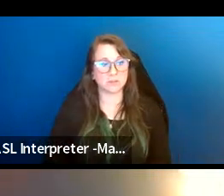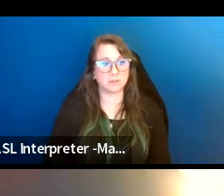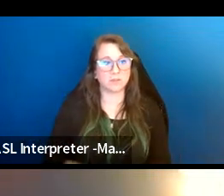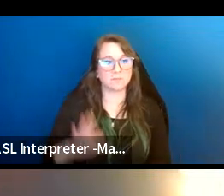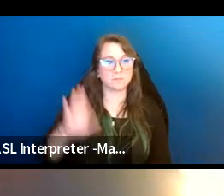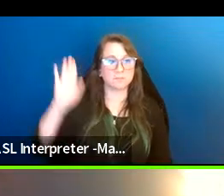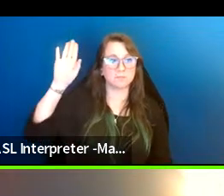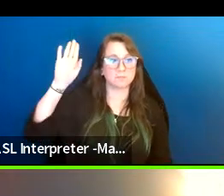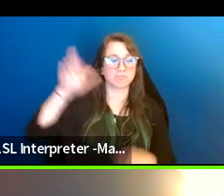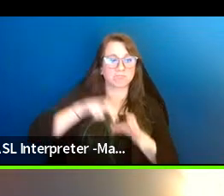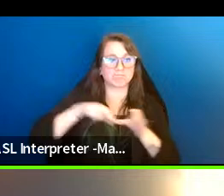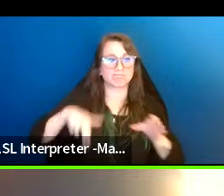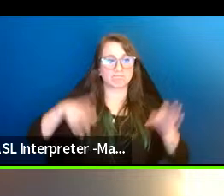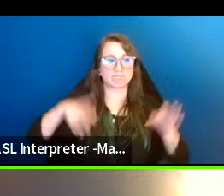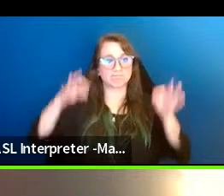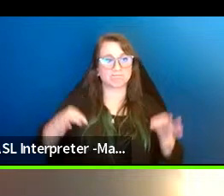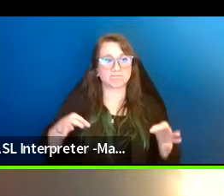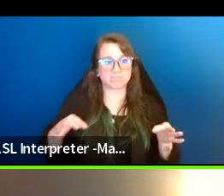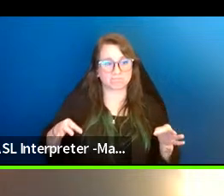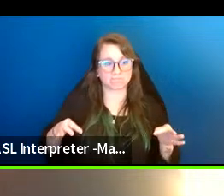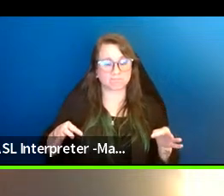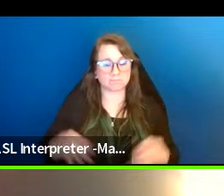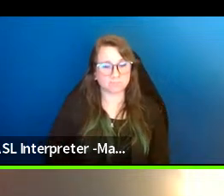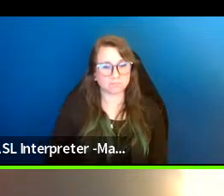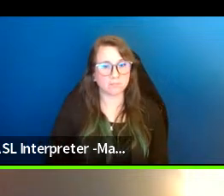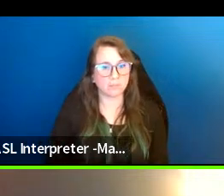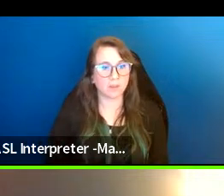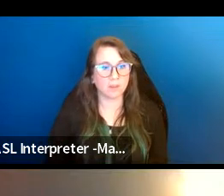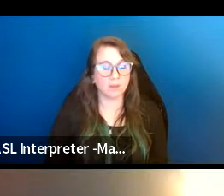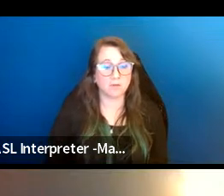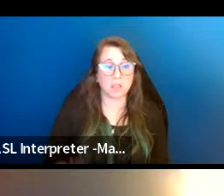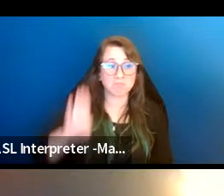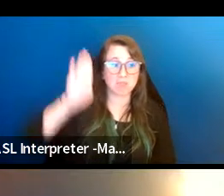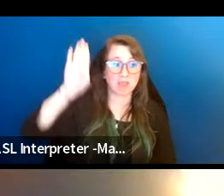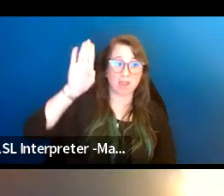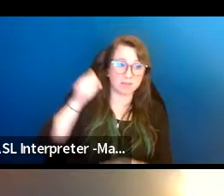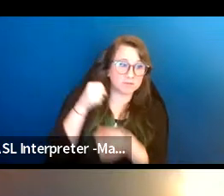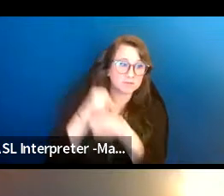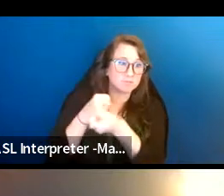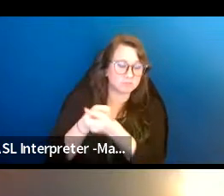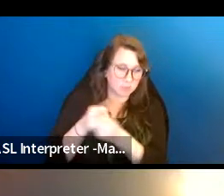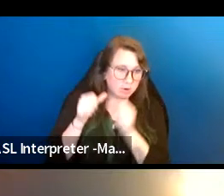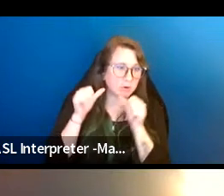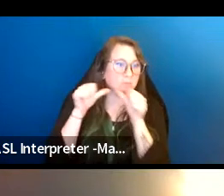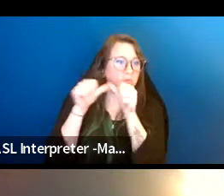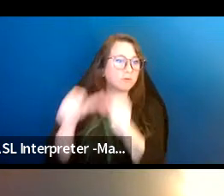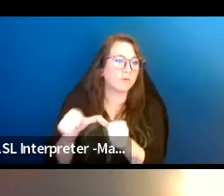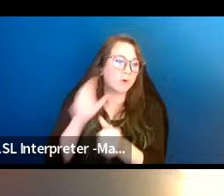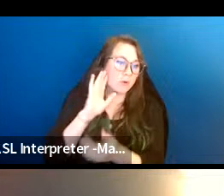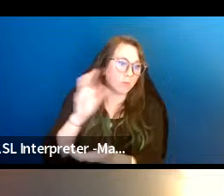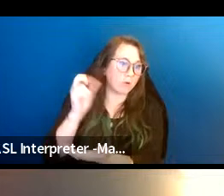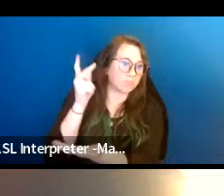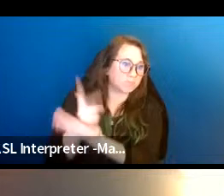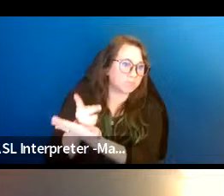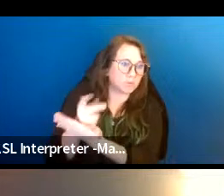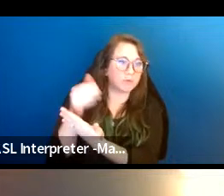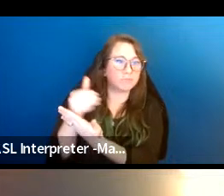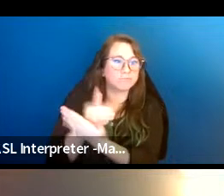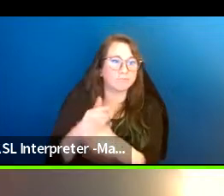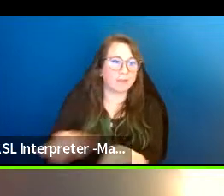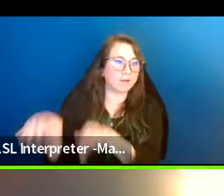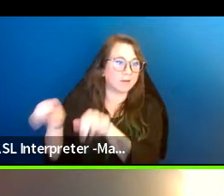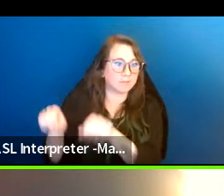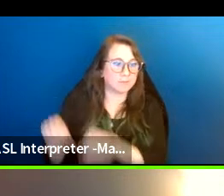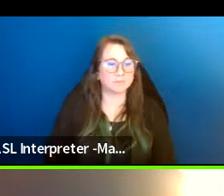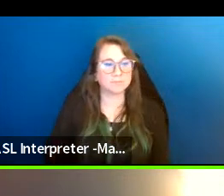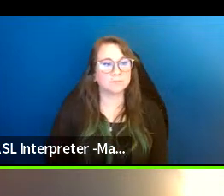Abstain. Okay. With that being said, the ayes have it. Move forward. Those consent calendar items were approved and adopted.